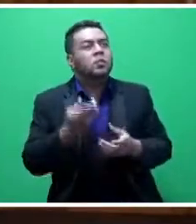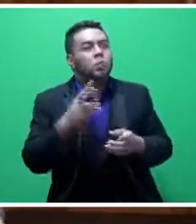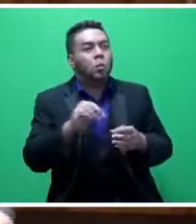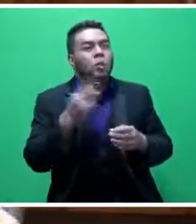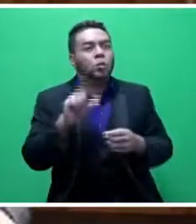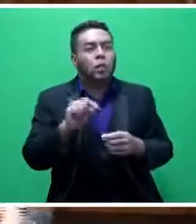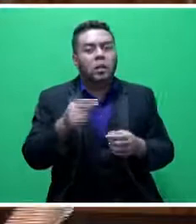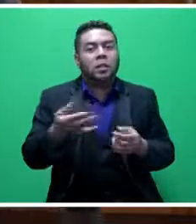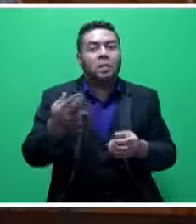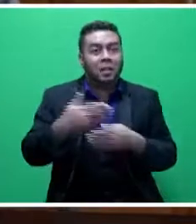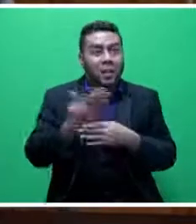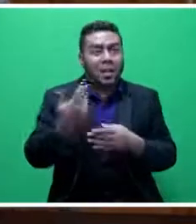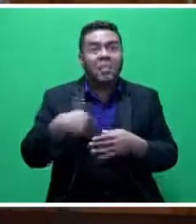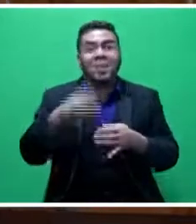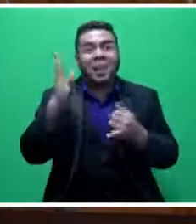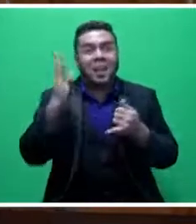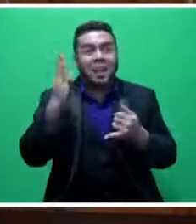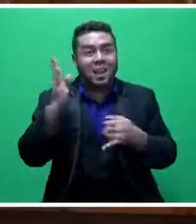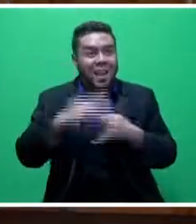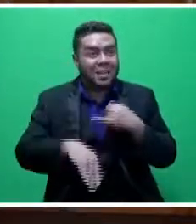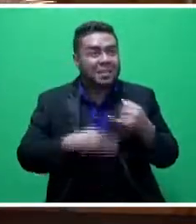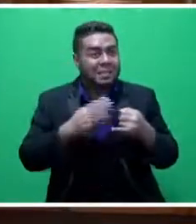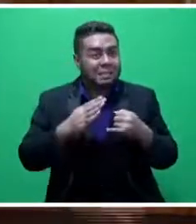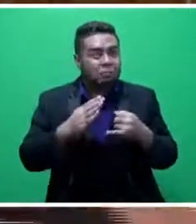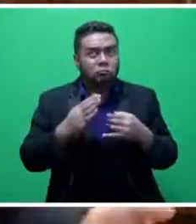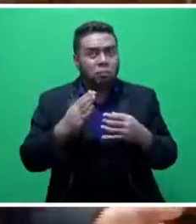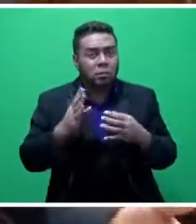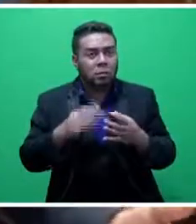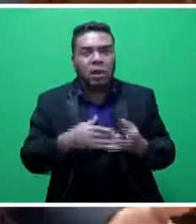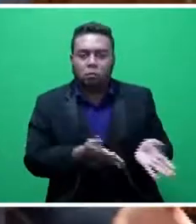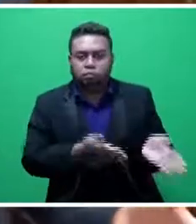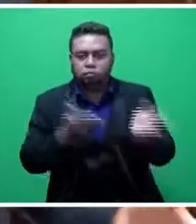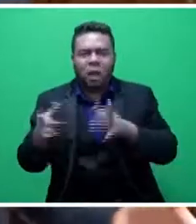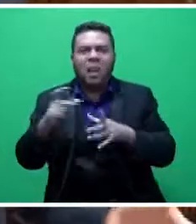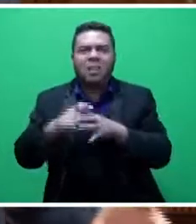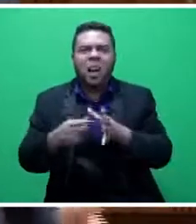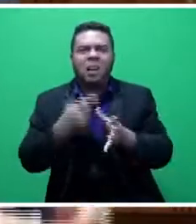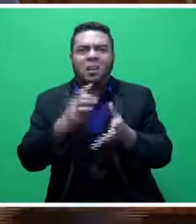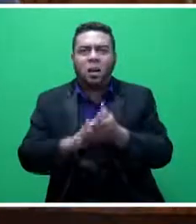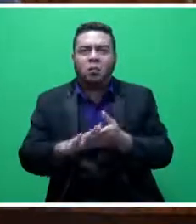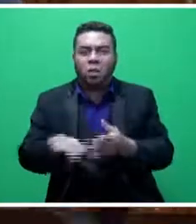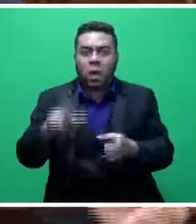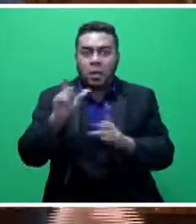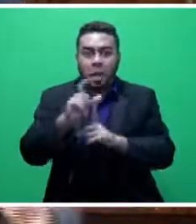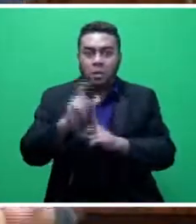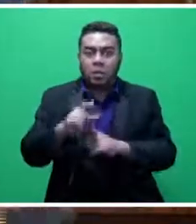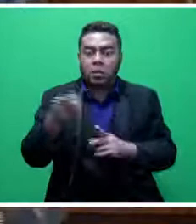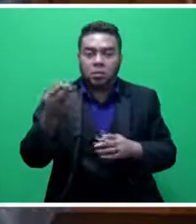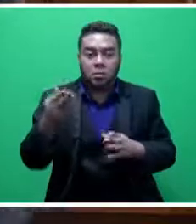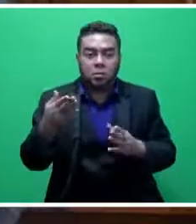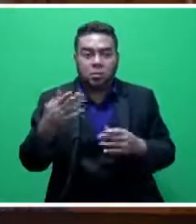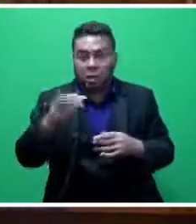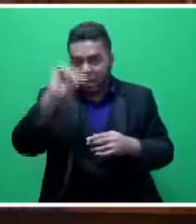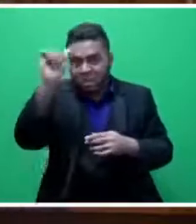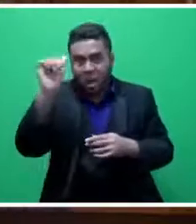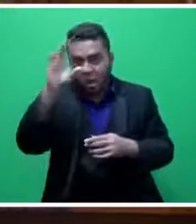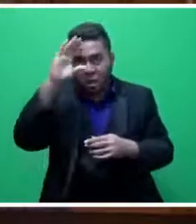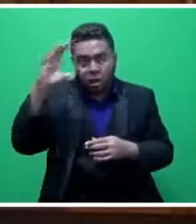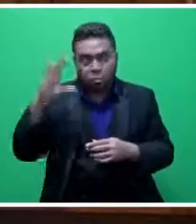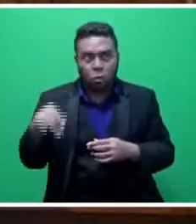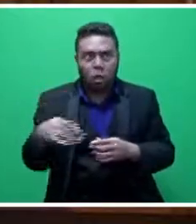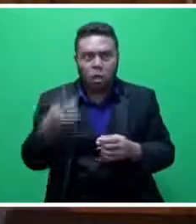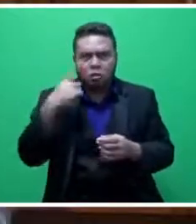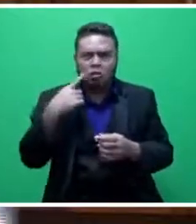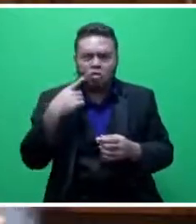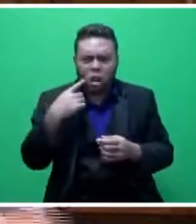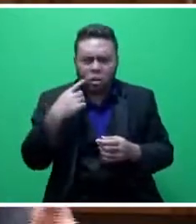day. At night time, they send whatever they've developed to Dhaka, to the capital in Bangladesh. All these young Bangladeshis are sitting all night trying to